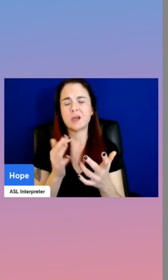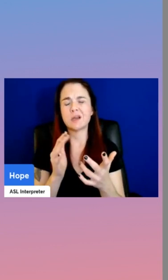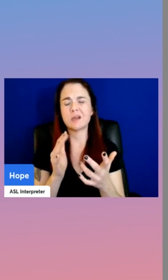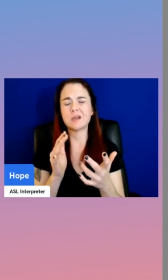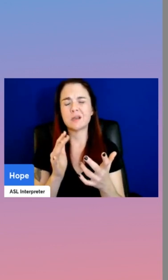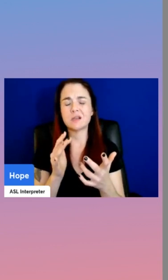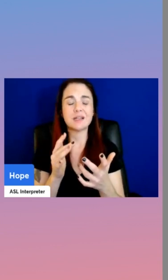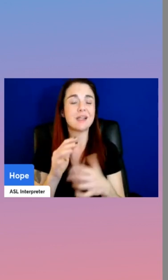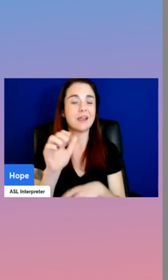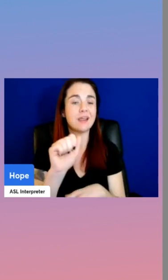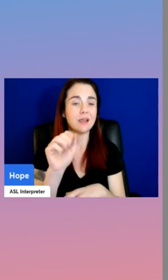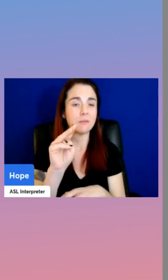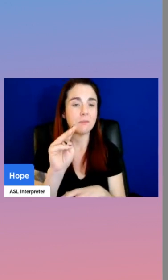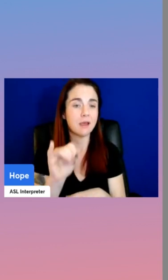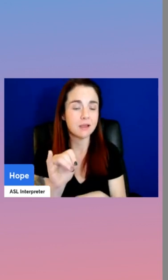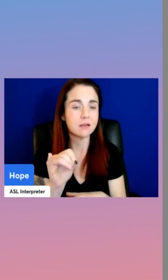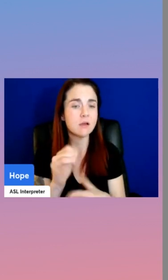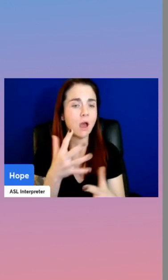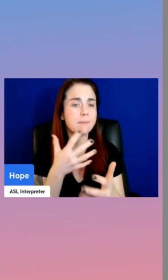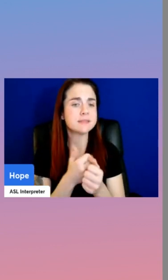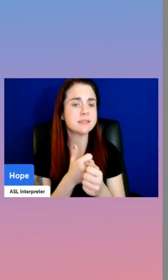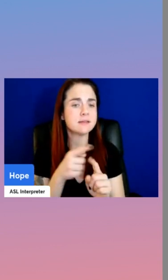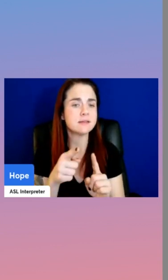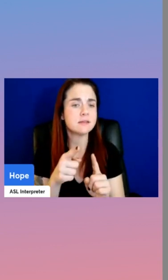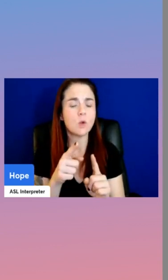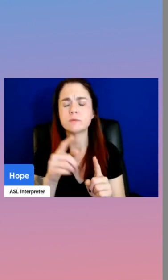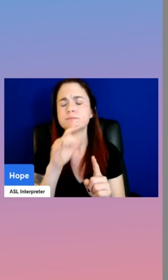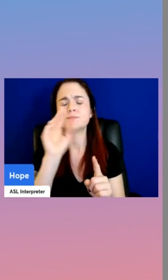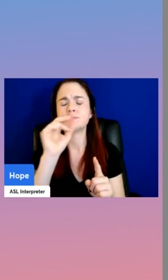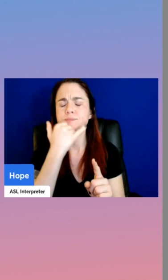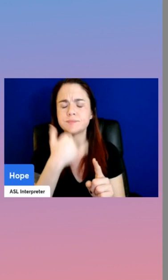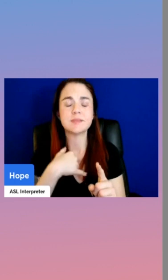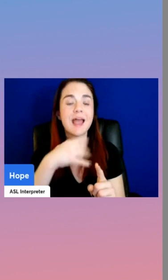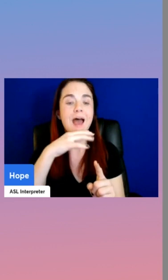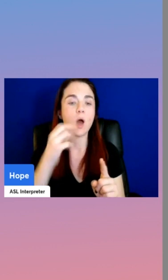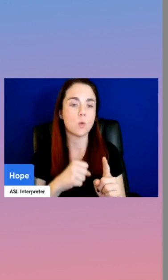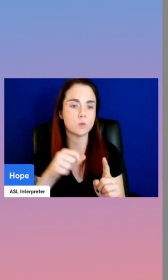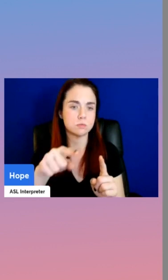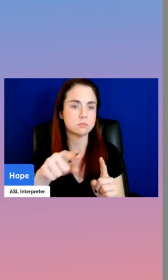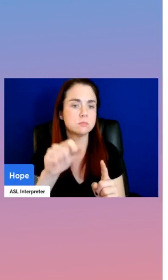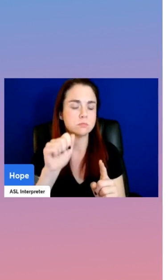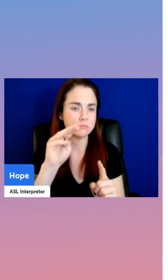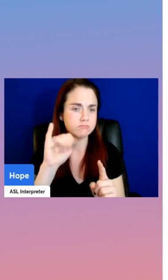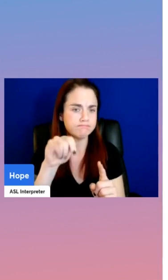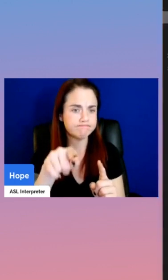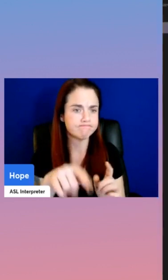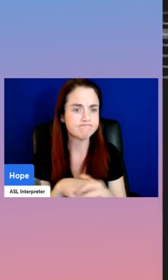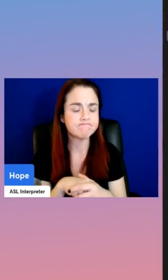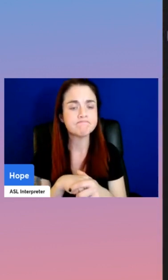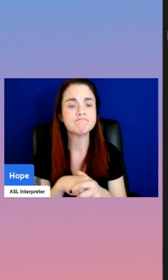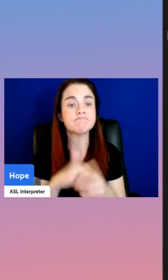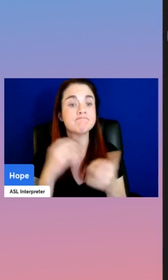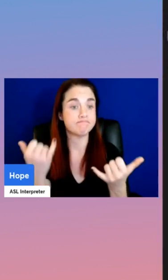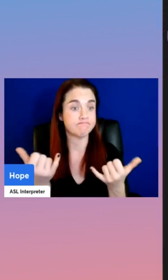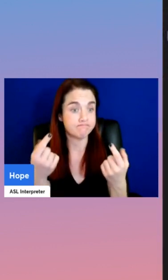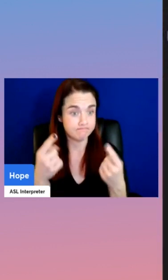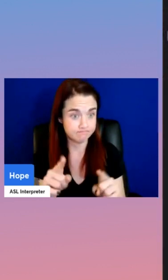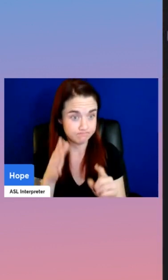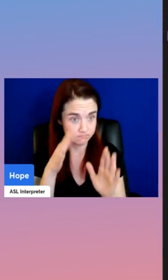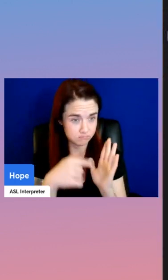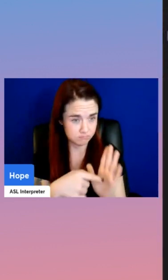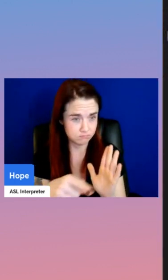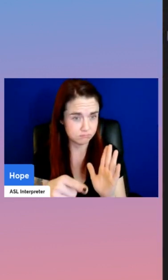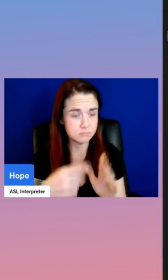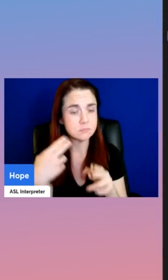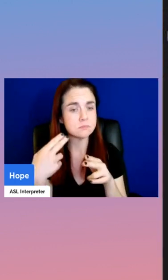an AMI, an outdated AMI, using an outdated AMI. All right. So what happens now? So again, the